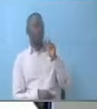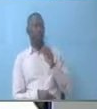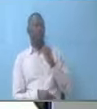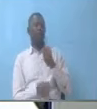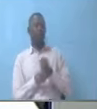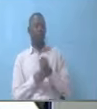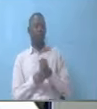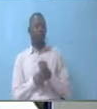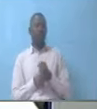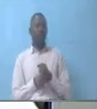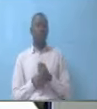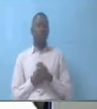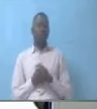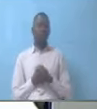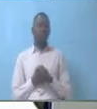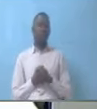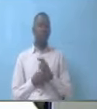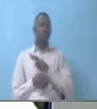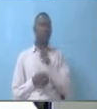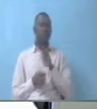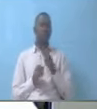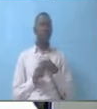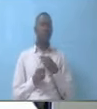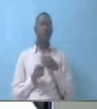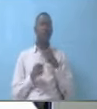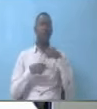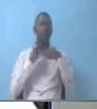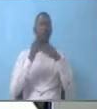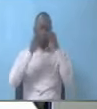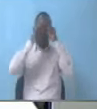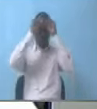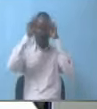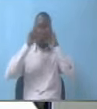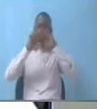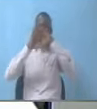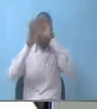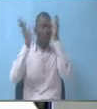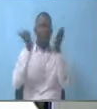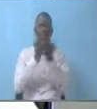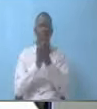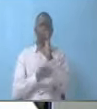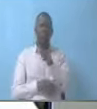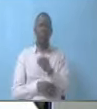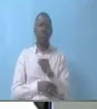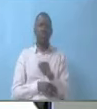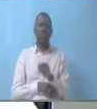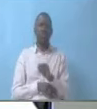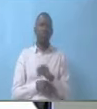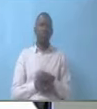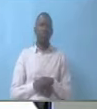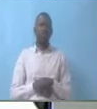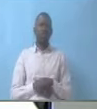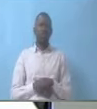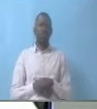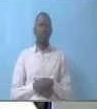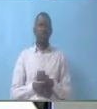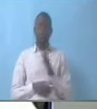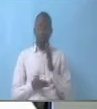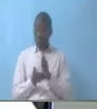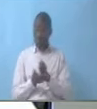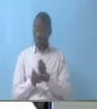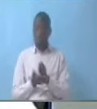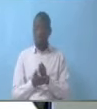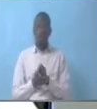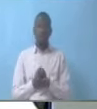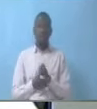def. Rather than of the government as a whole. Ni nga xamné ni nguur yépp li nga xamné loolu lañu def. True. Dëgg la. It was he